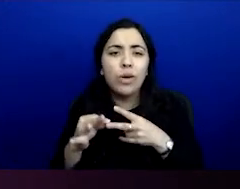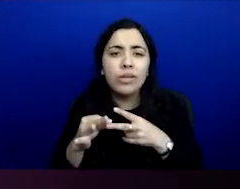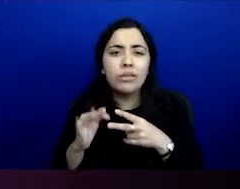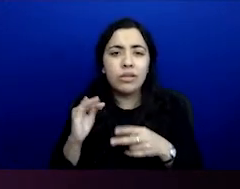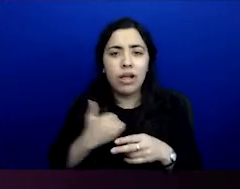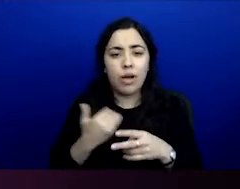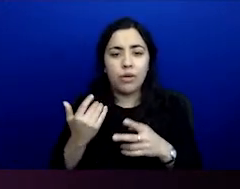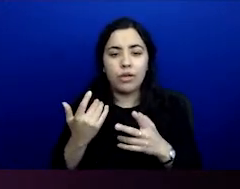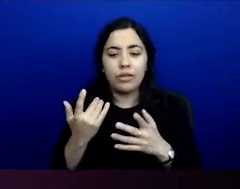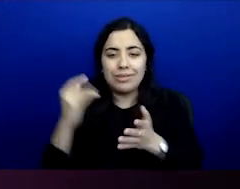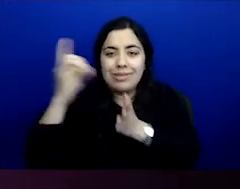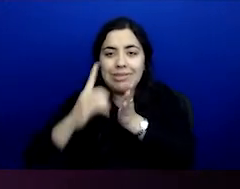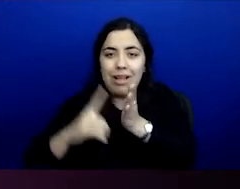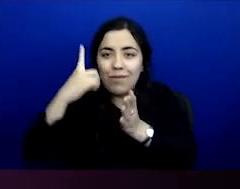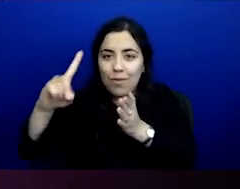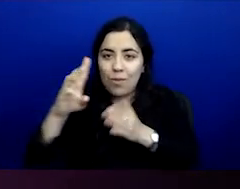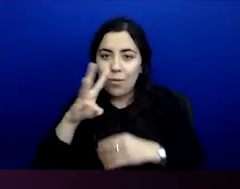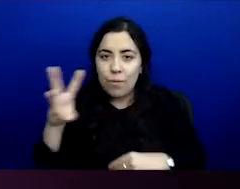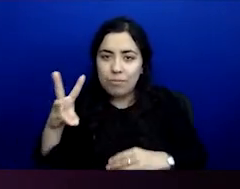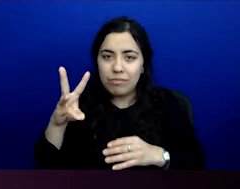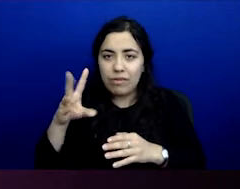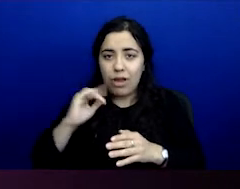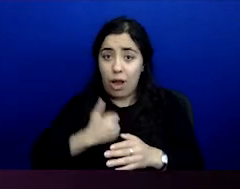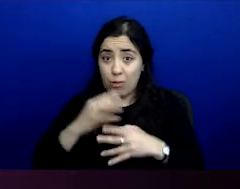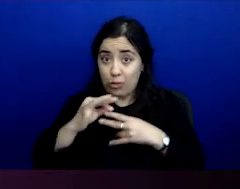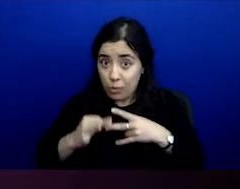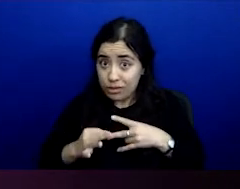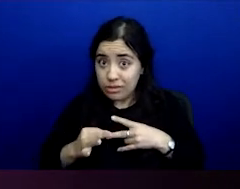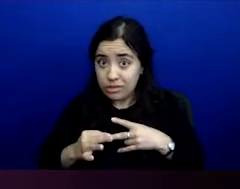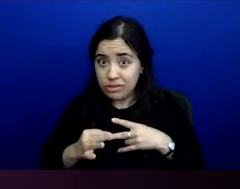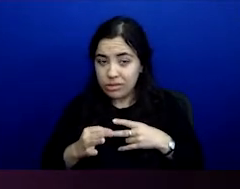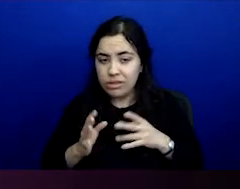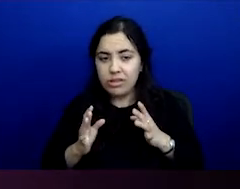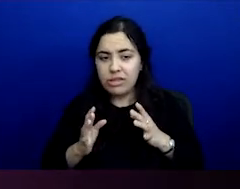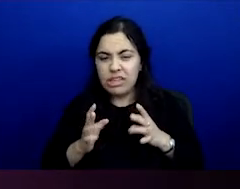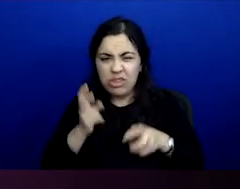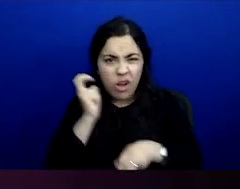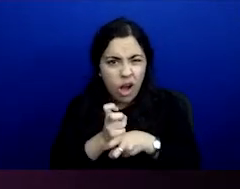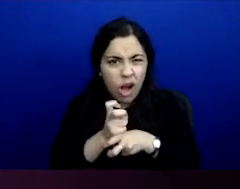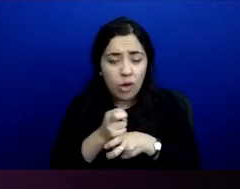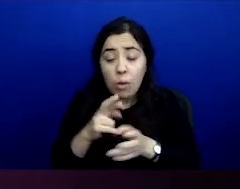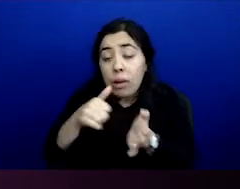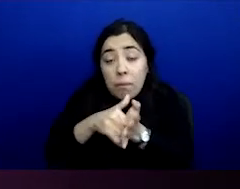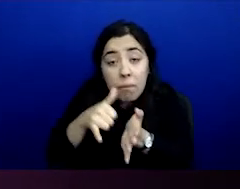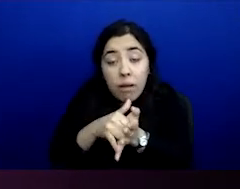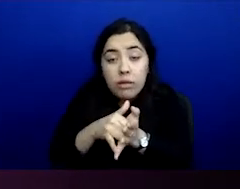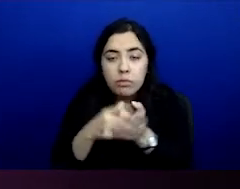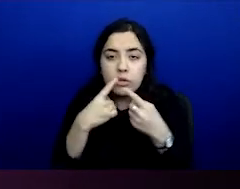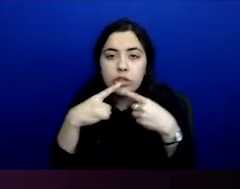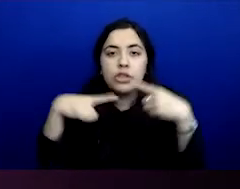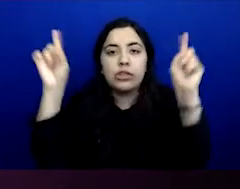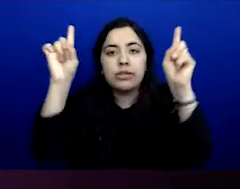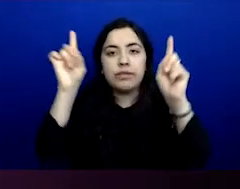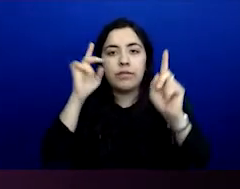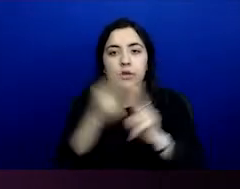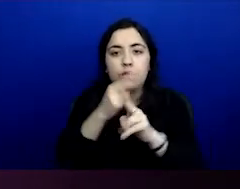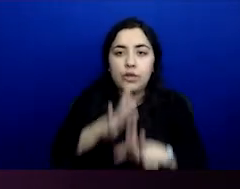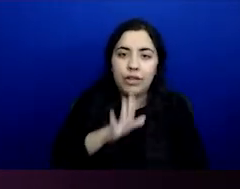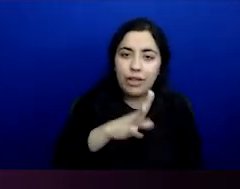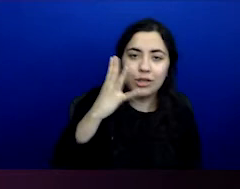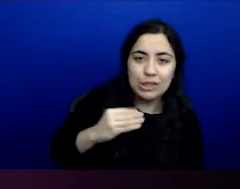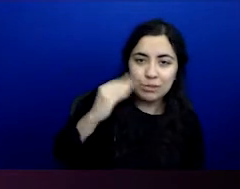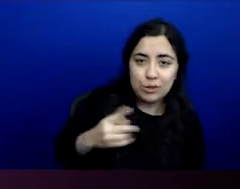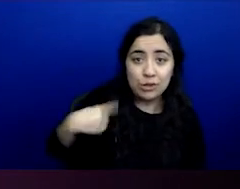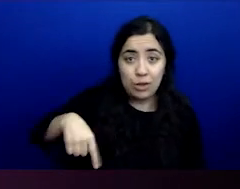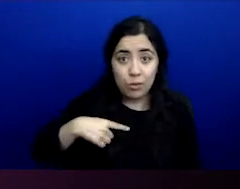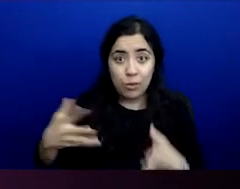architecture choices we make, it makes it difficult or impossible to achieve the desired user experience we want.